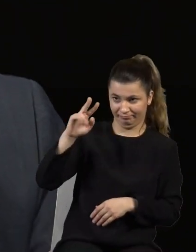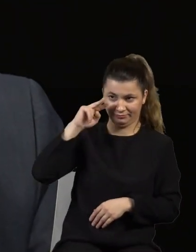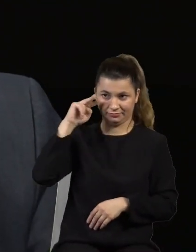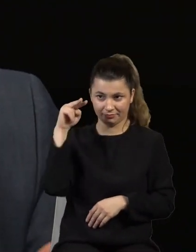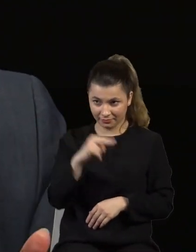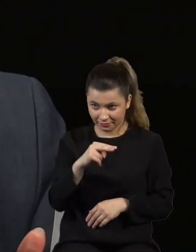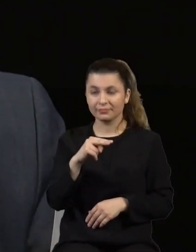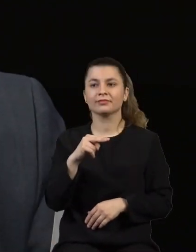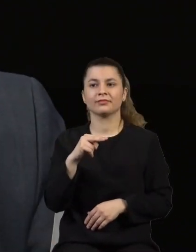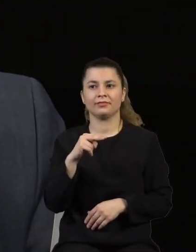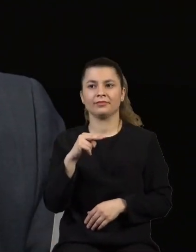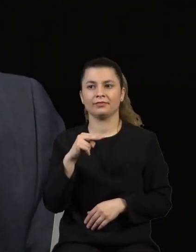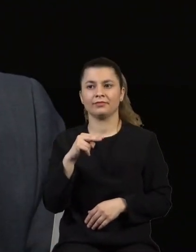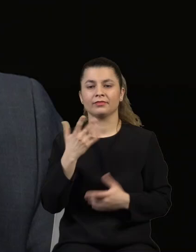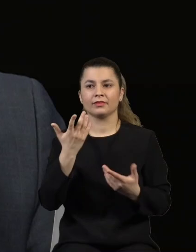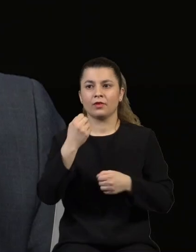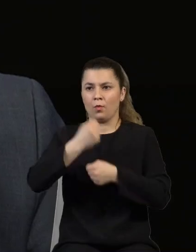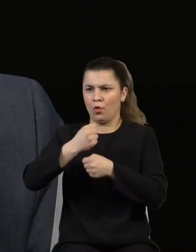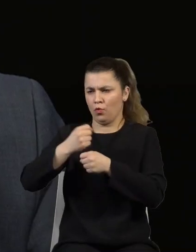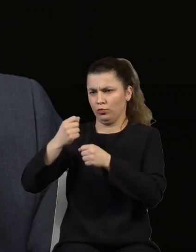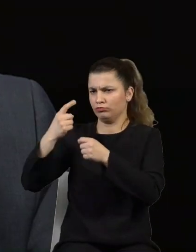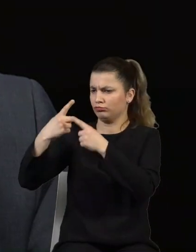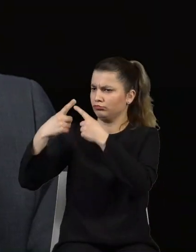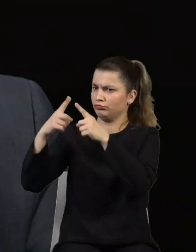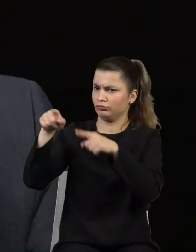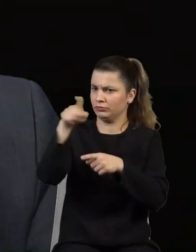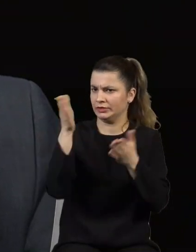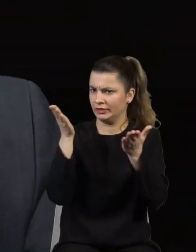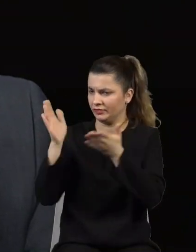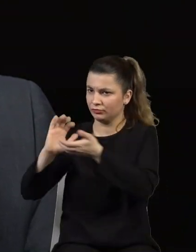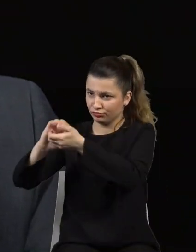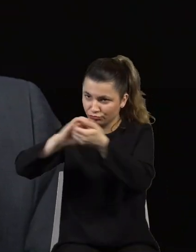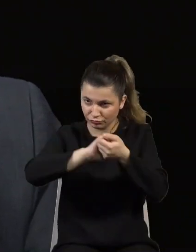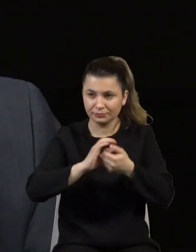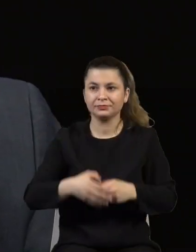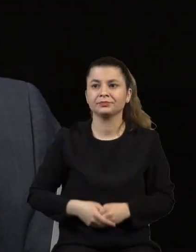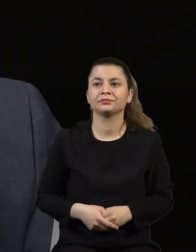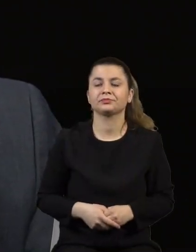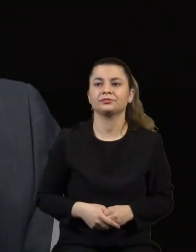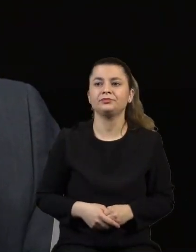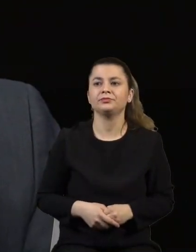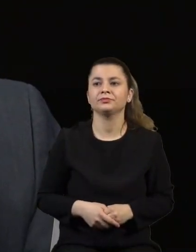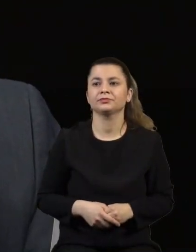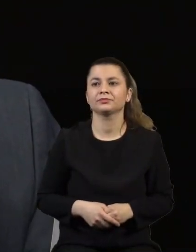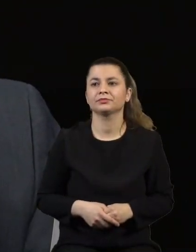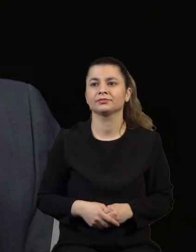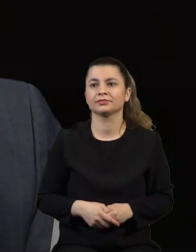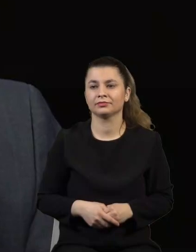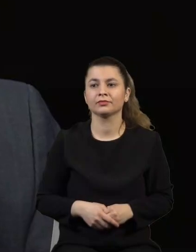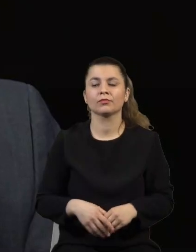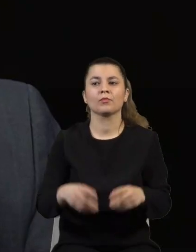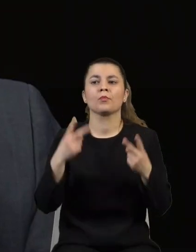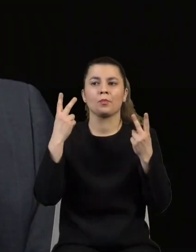areas, it is vital also to check that there is no overlapping and there is no